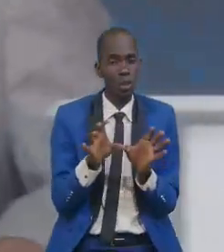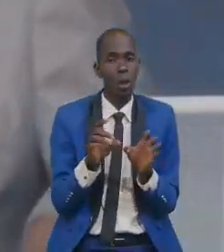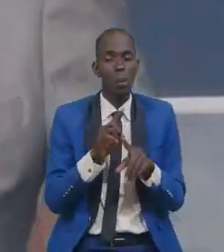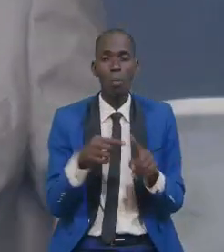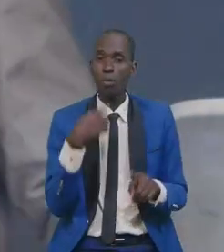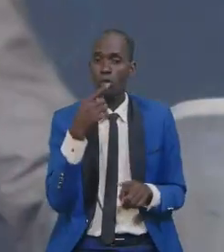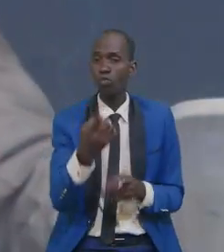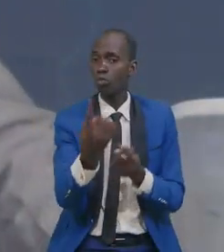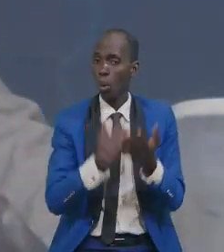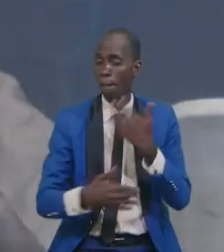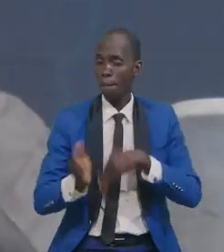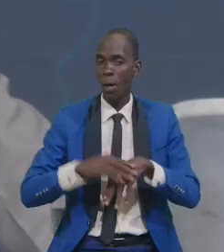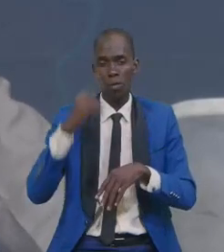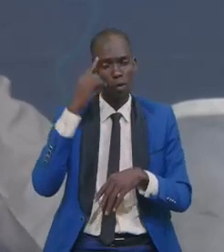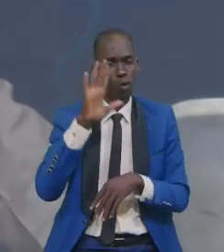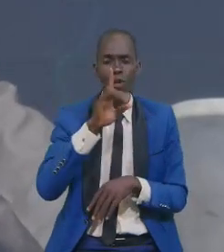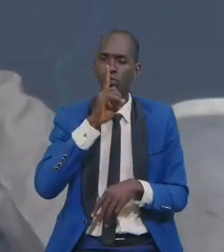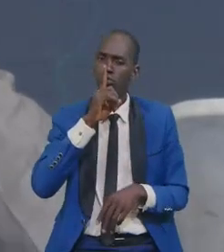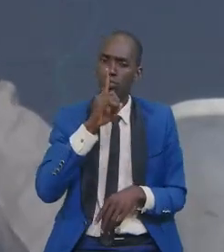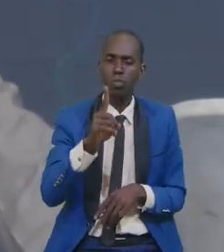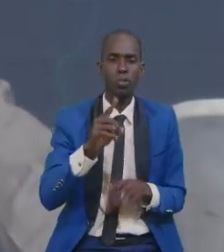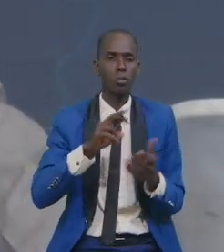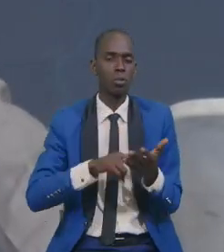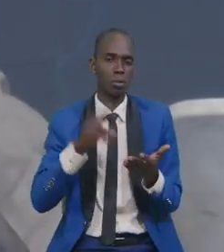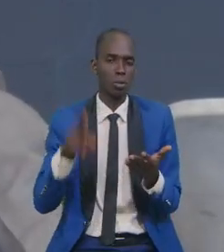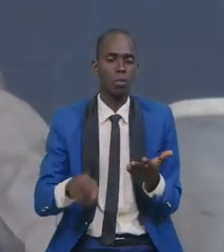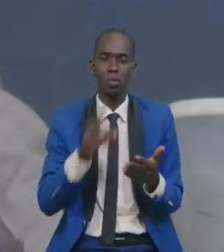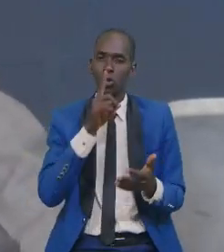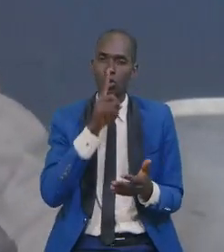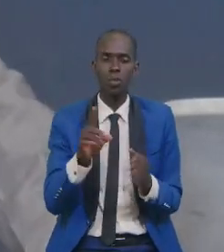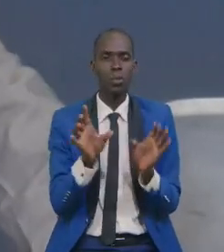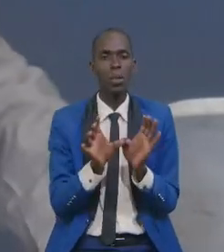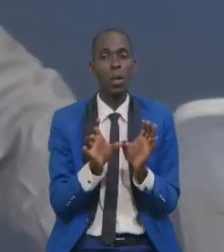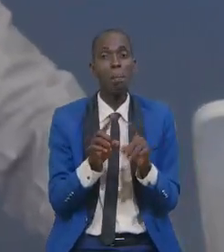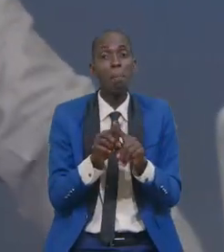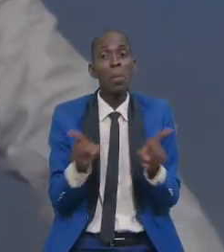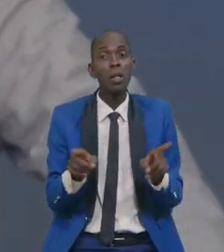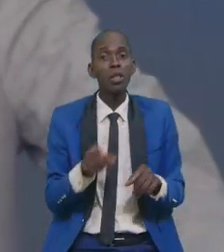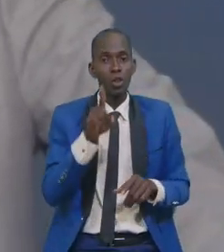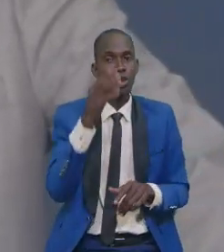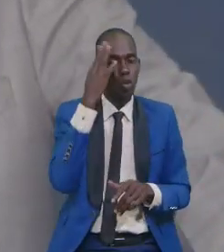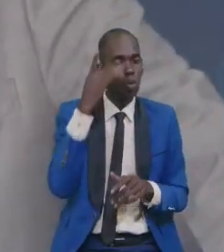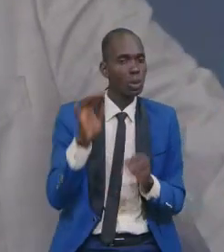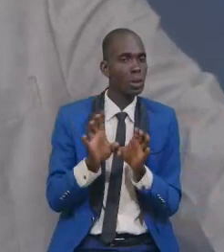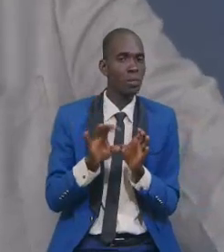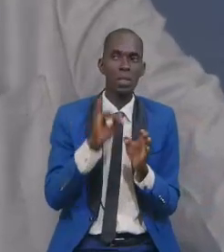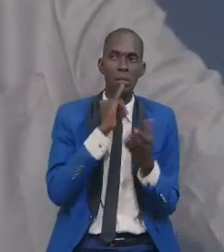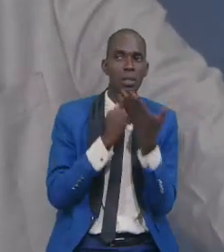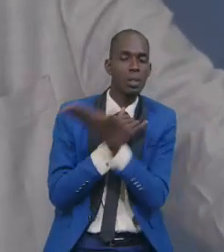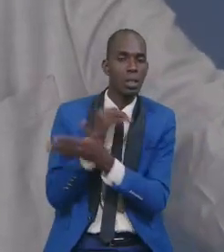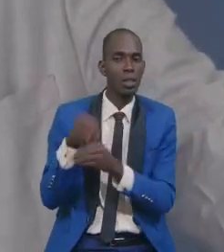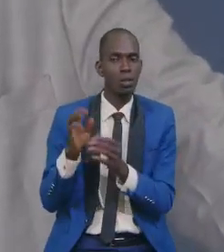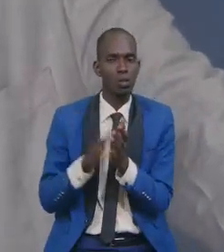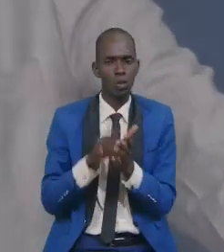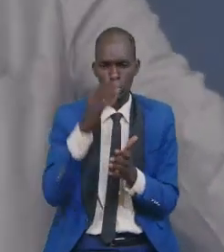back for the original, for the real one. But you know it's there. You know the way back to